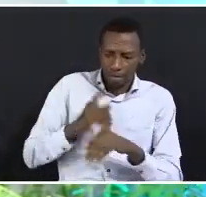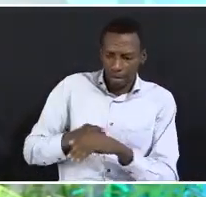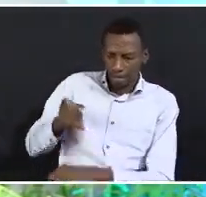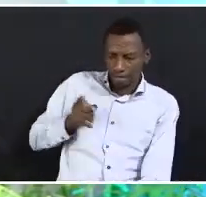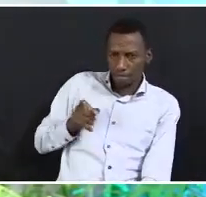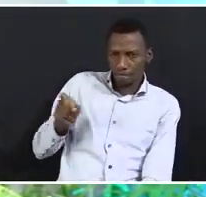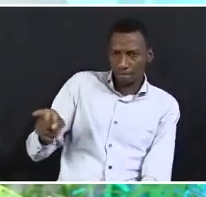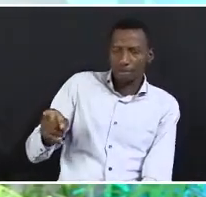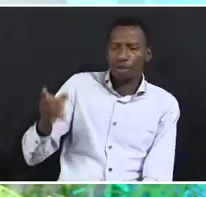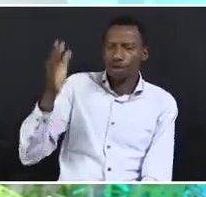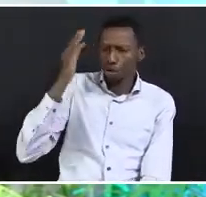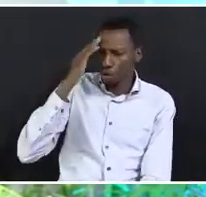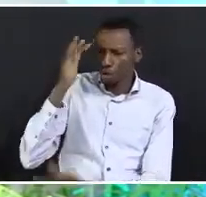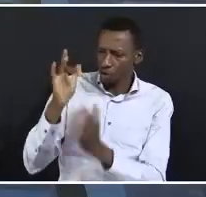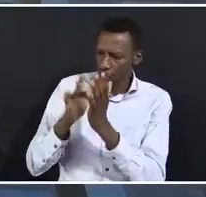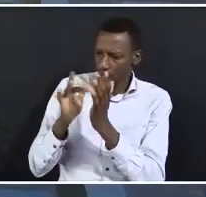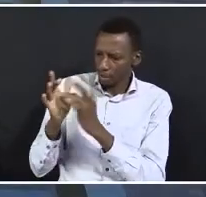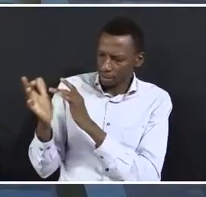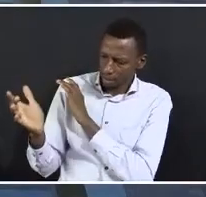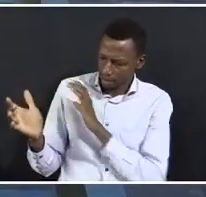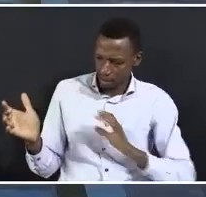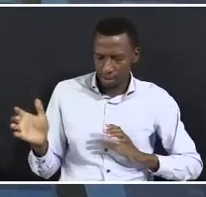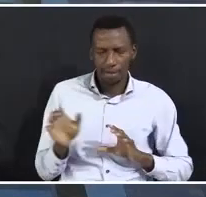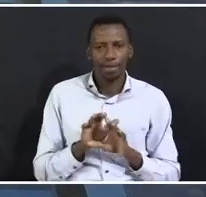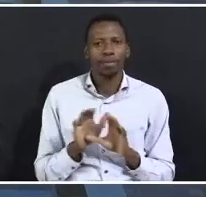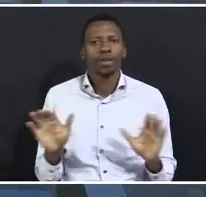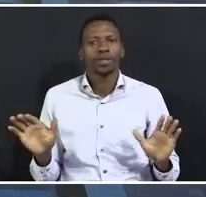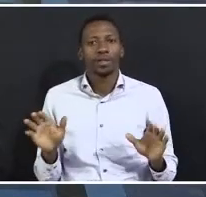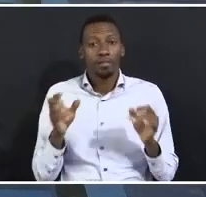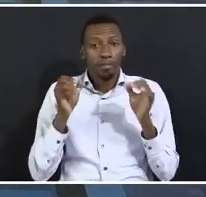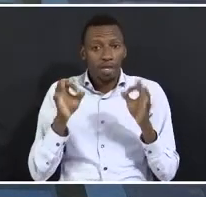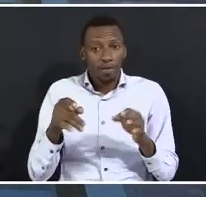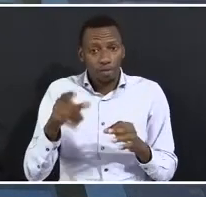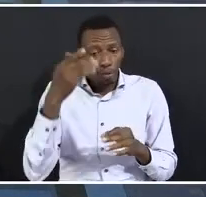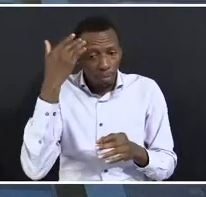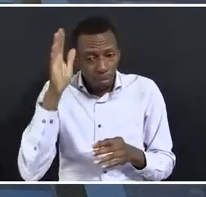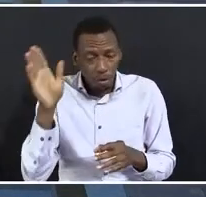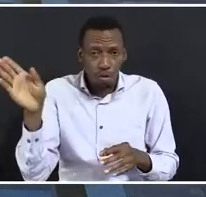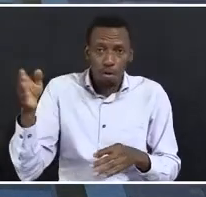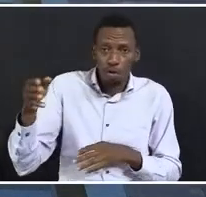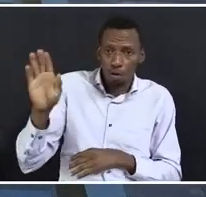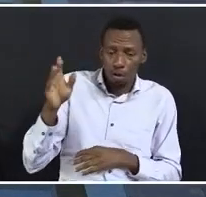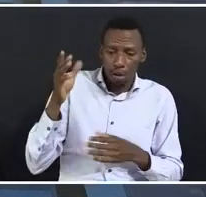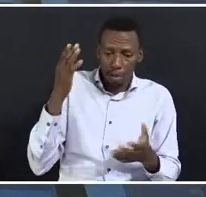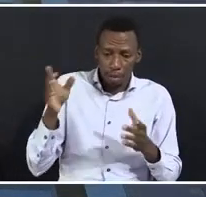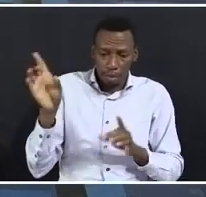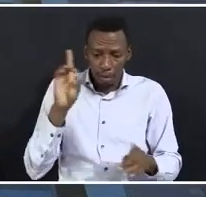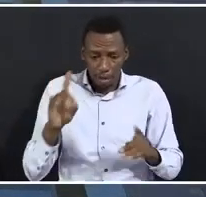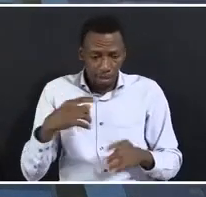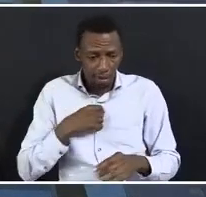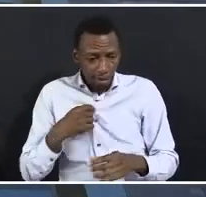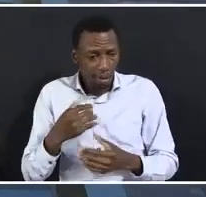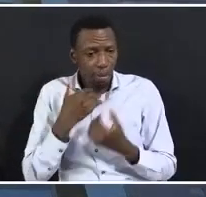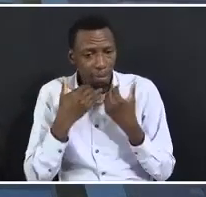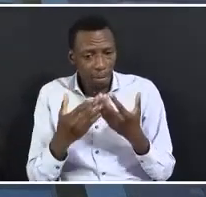Jesus Christ and Him crucified. If you don't know God, whether you are dancing naked or not, that is not the value. Don't